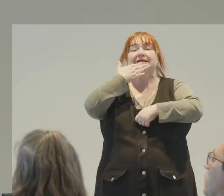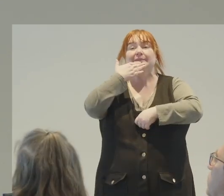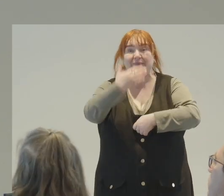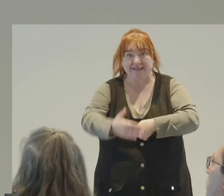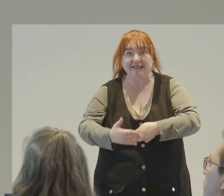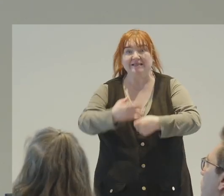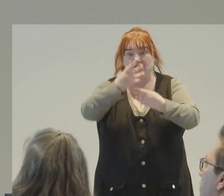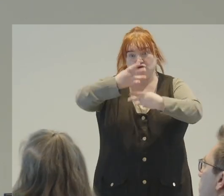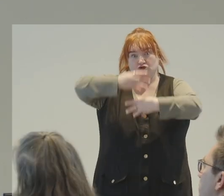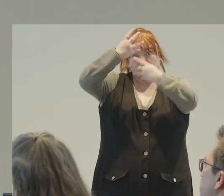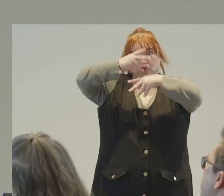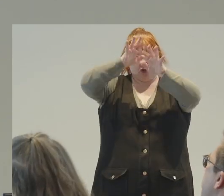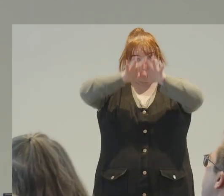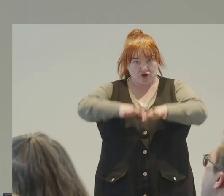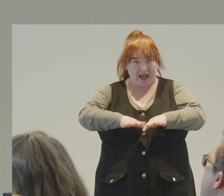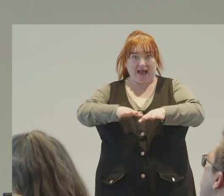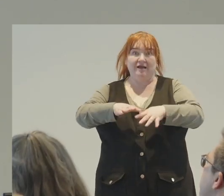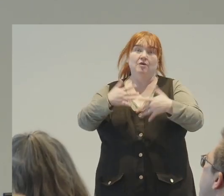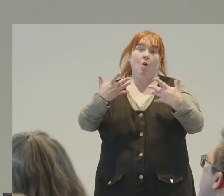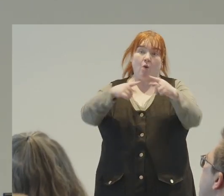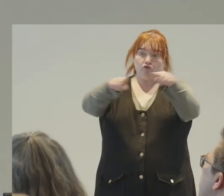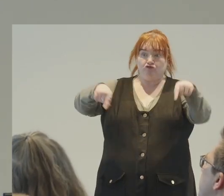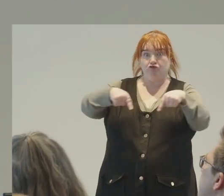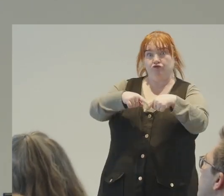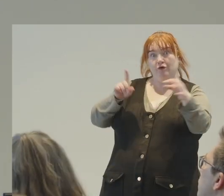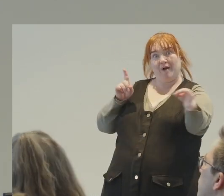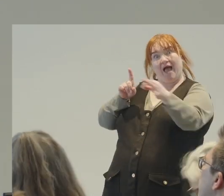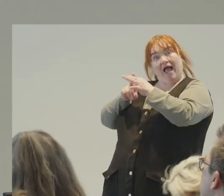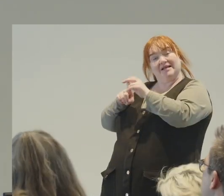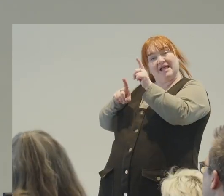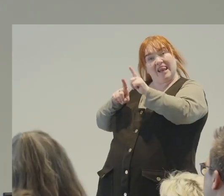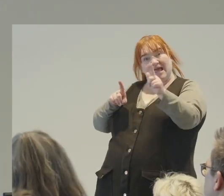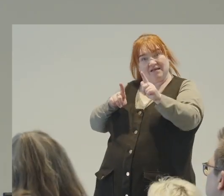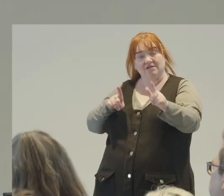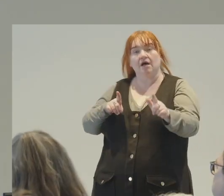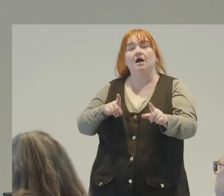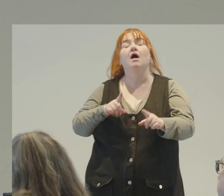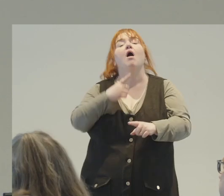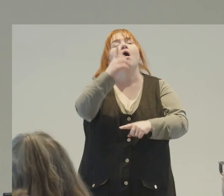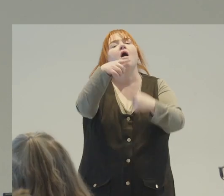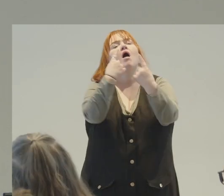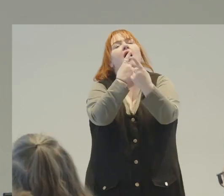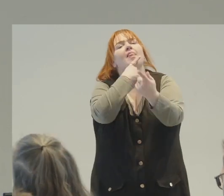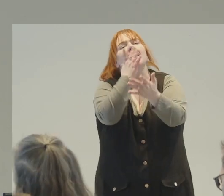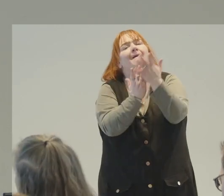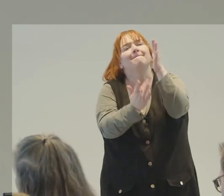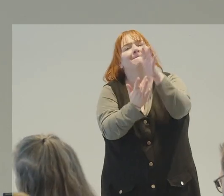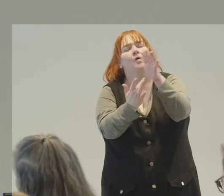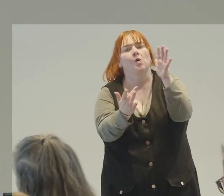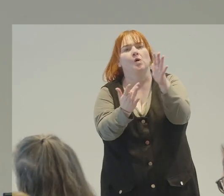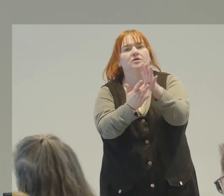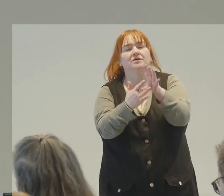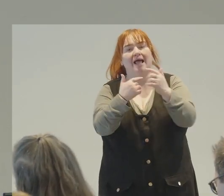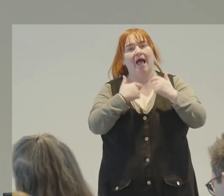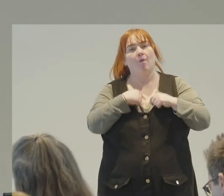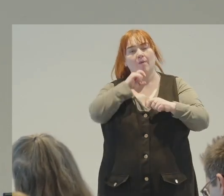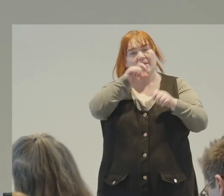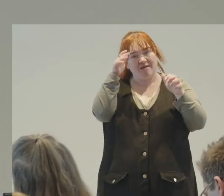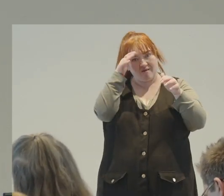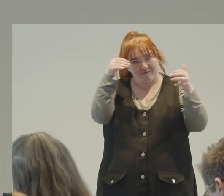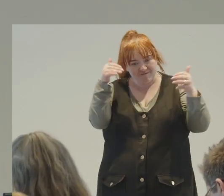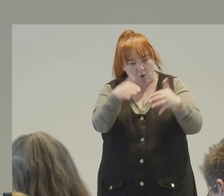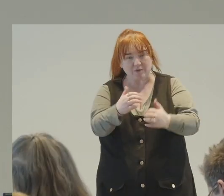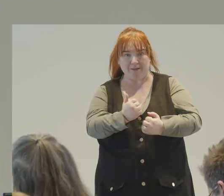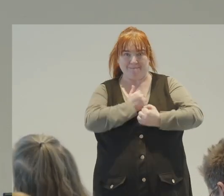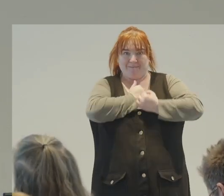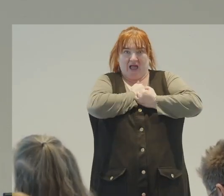if we can. One thing to say from the top is that we will be I will be focusing on my experience of access